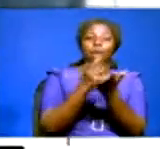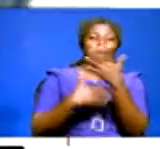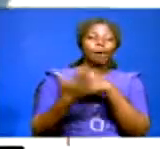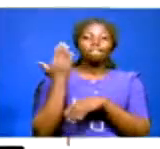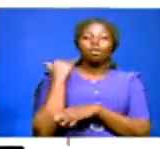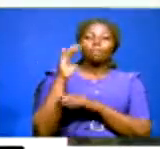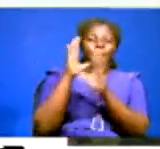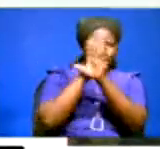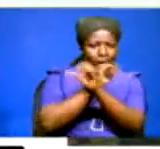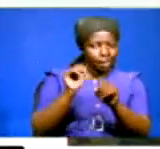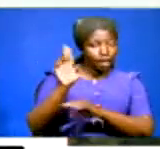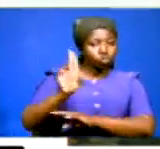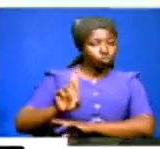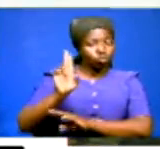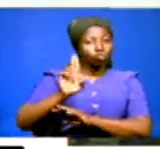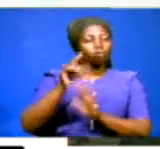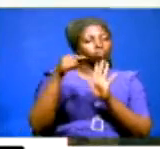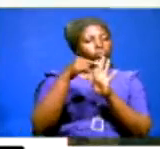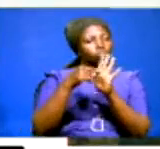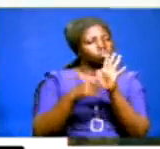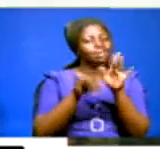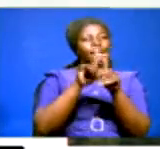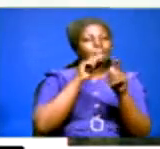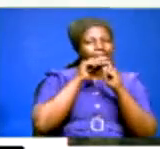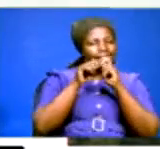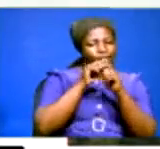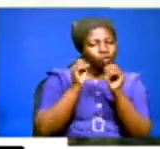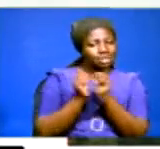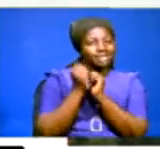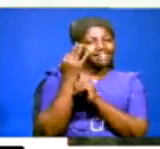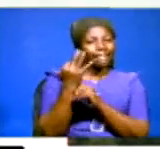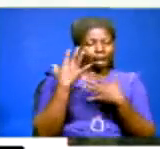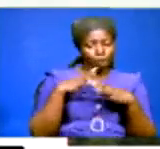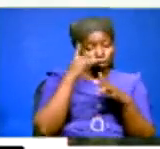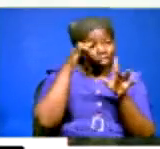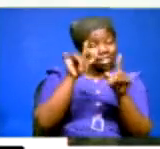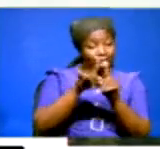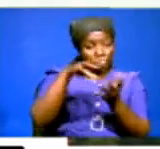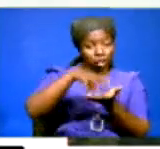Uhuru Kenyatta shortlisted and interviewed 13 candidates for the position.